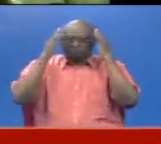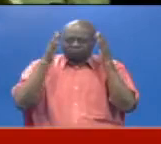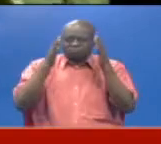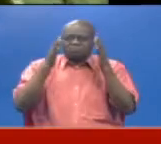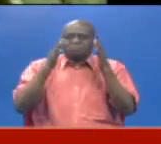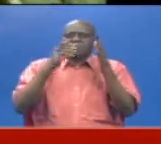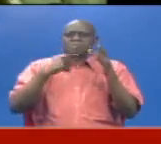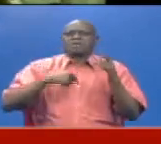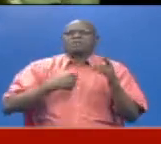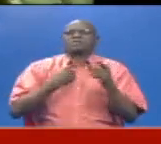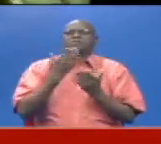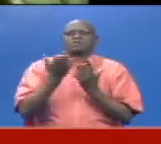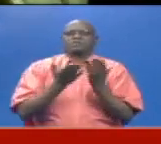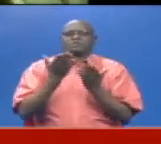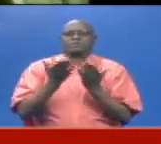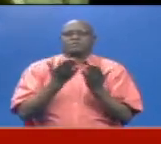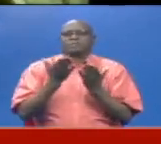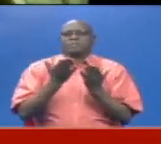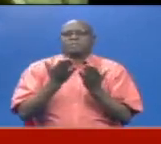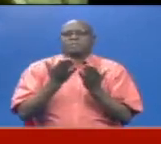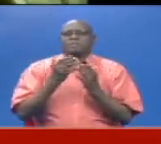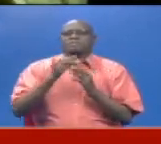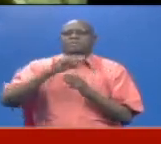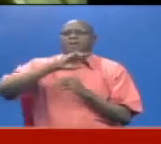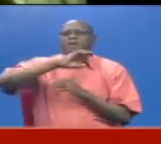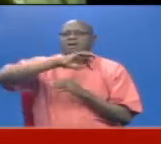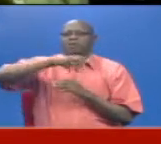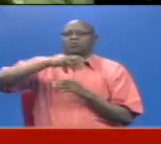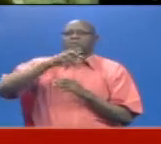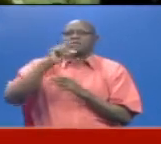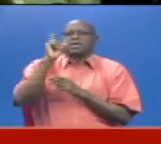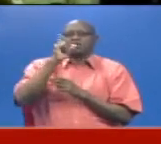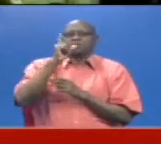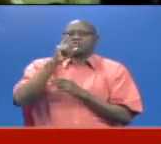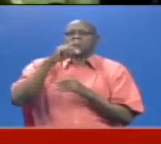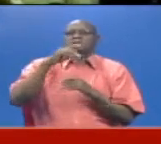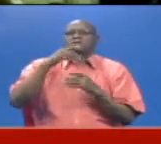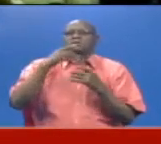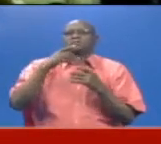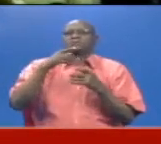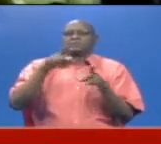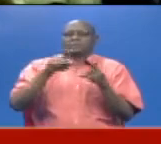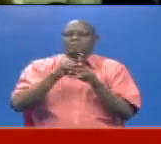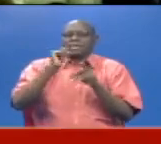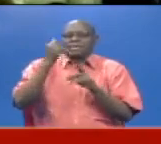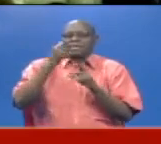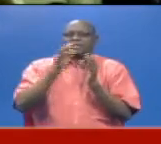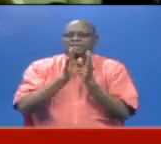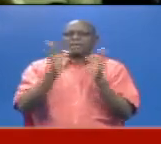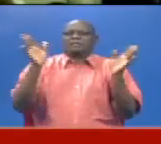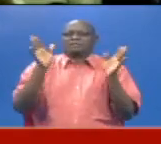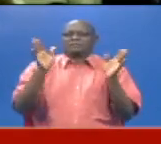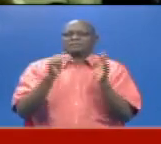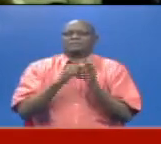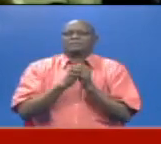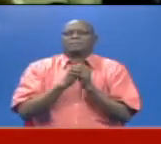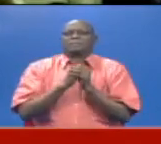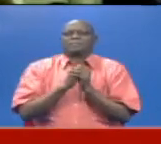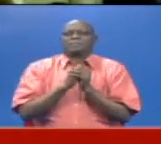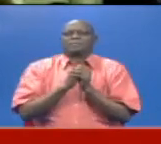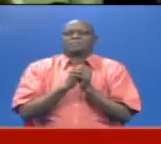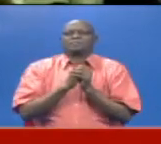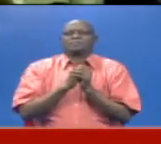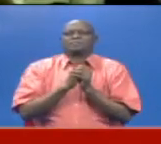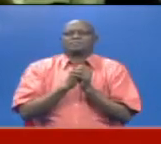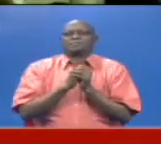this great country, county of Nairobi, and Kenya at large, because Nairobi is the capital city, I want to